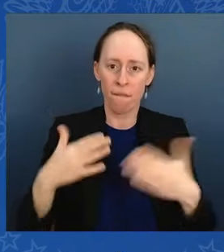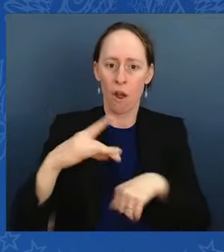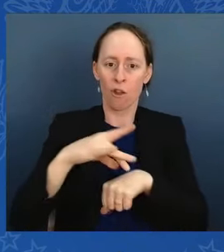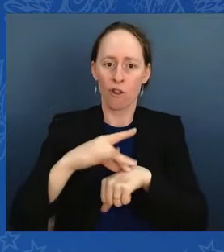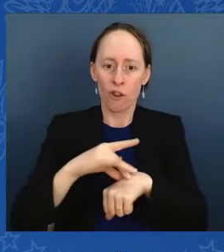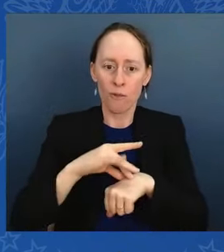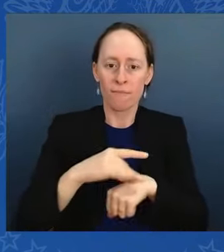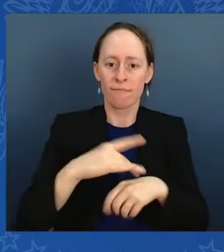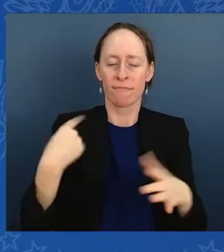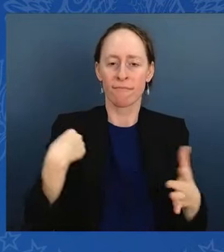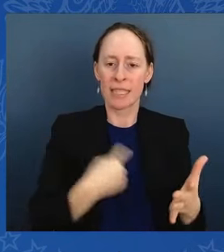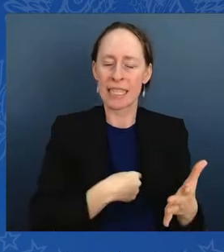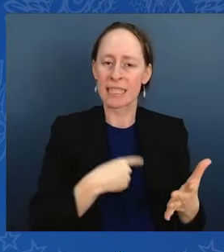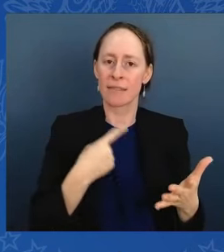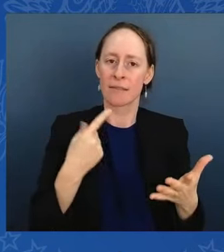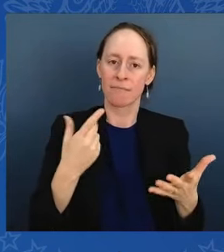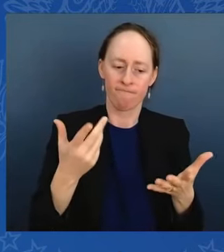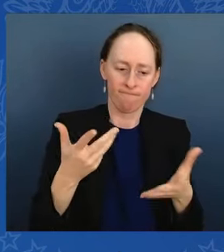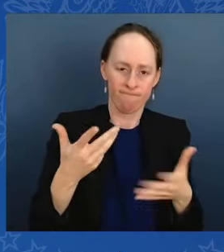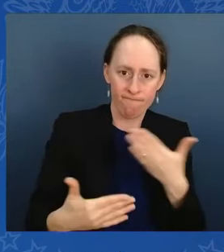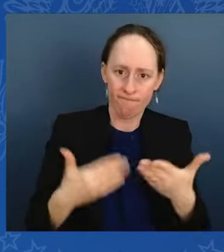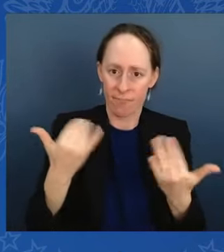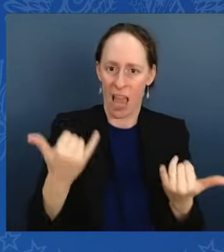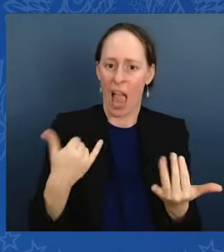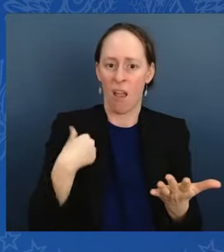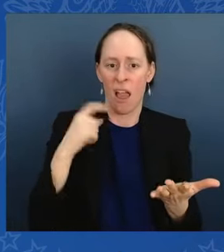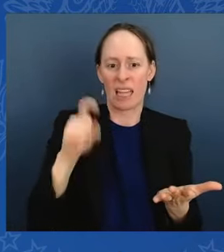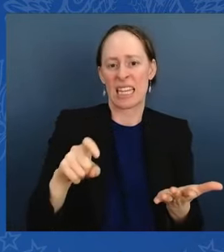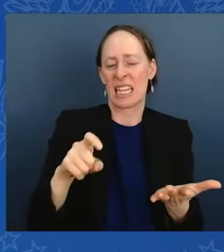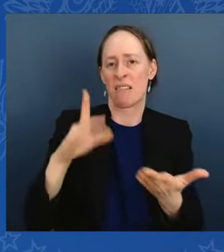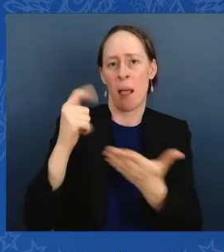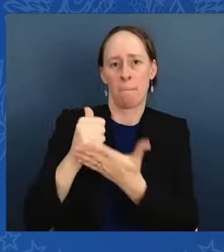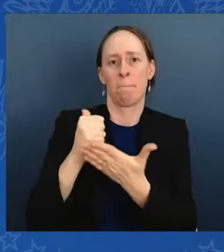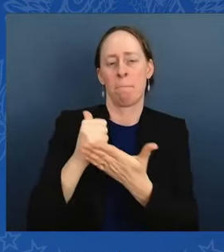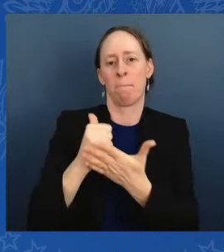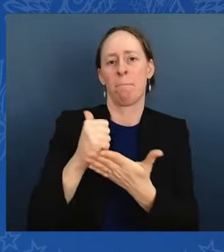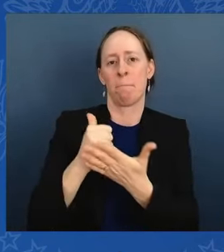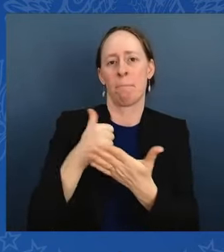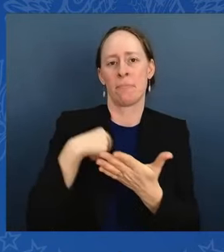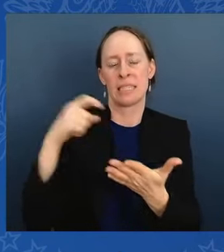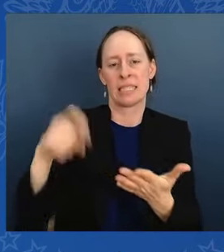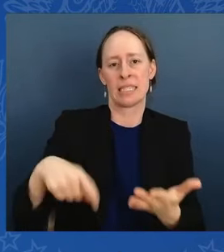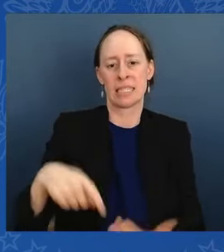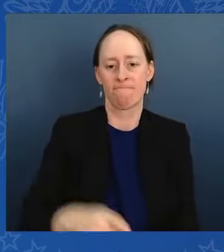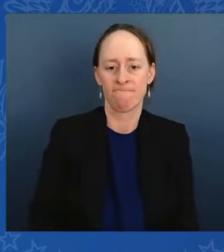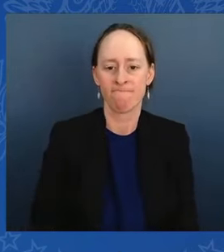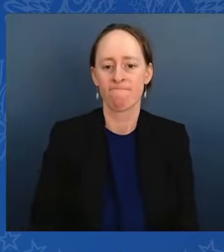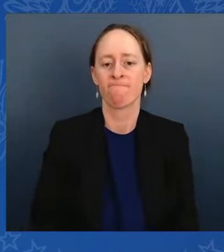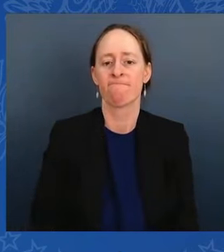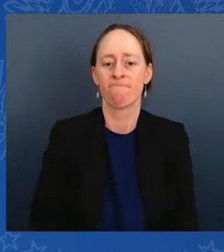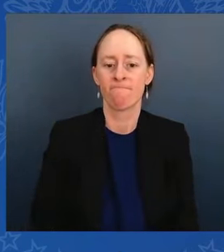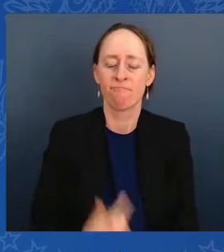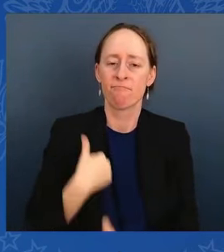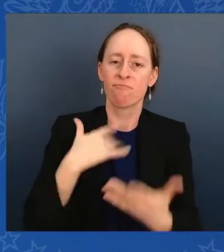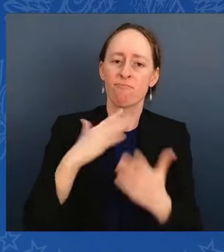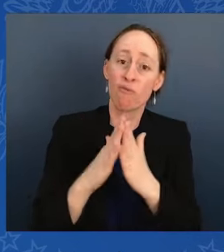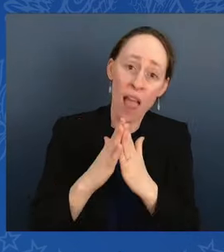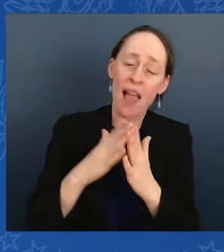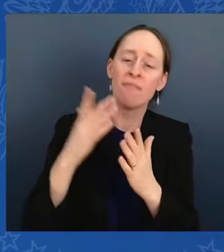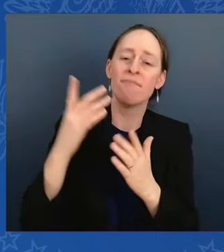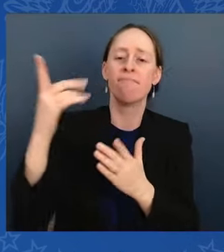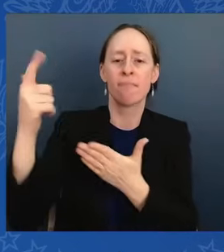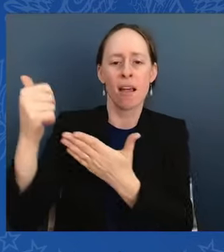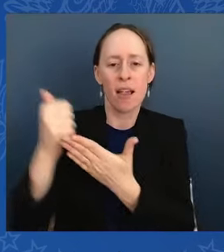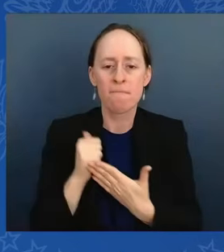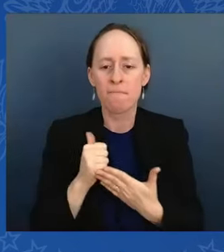from you. And so Lord, I pray that help for me and my fellow growers and everybody involved in